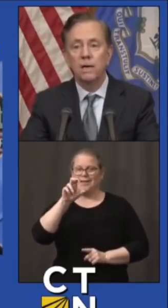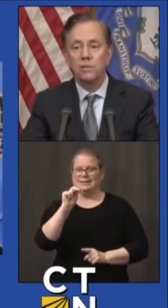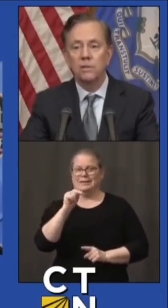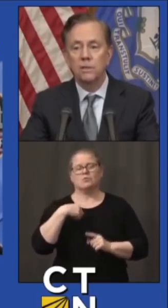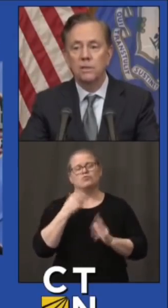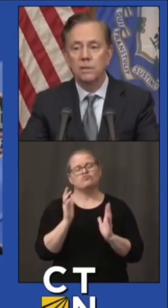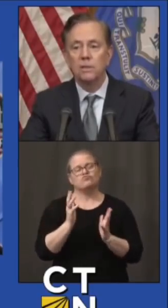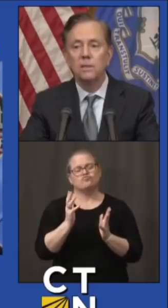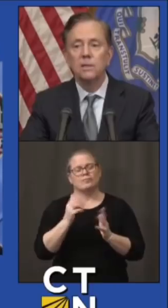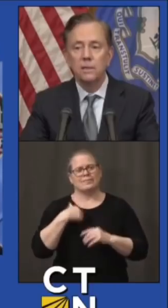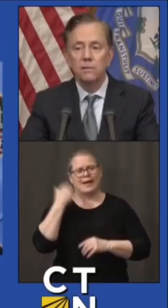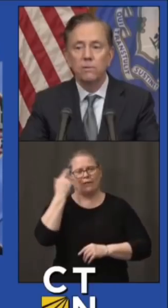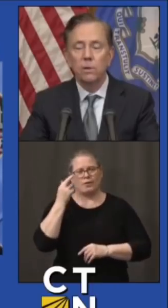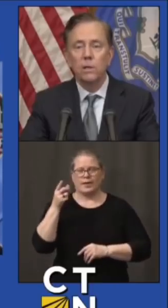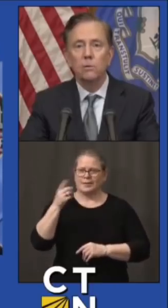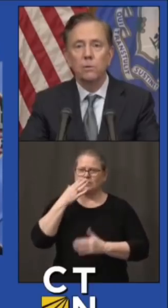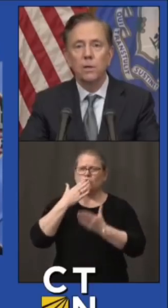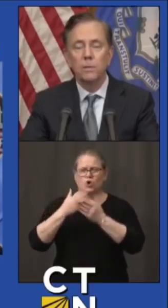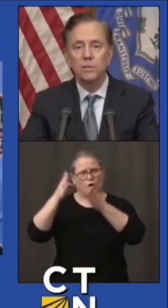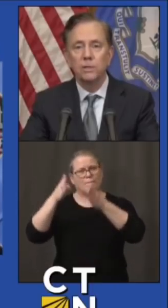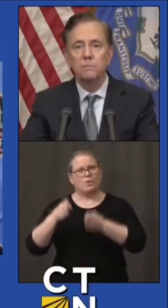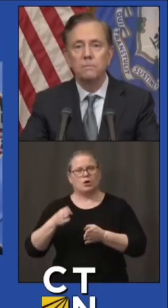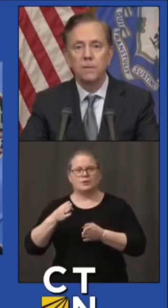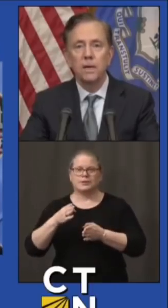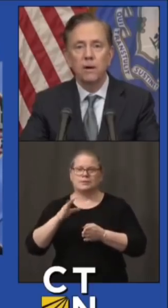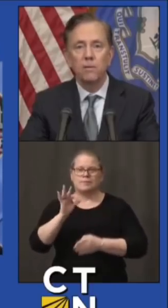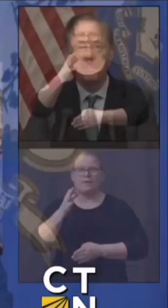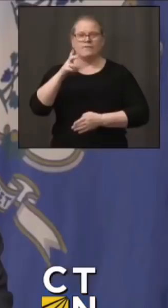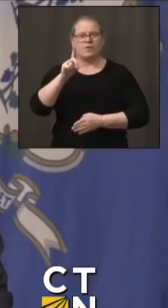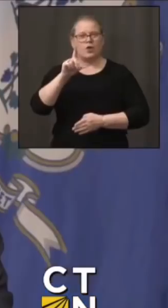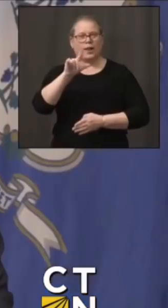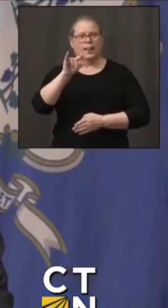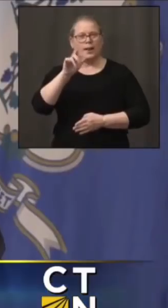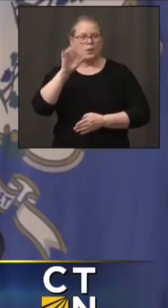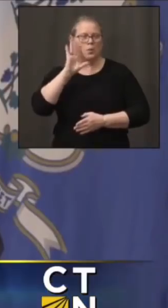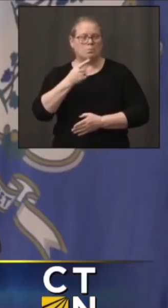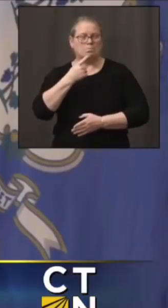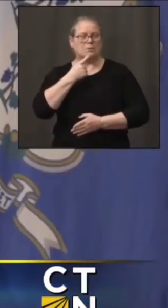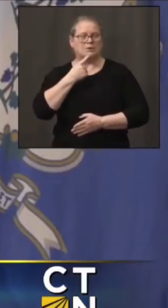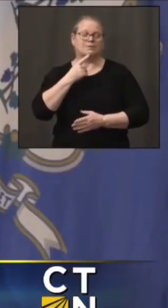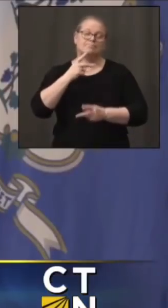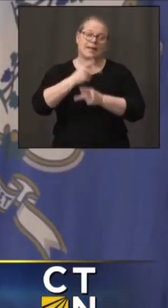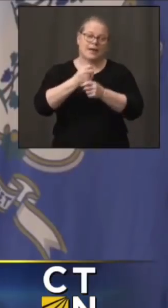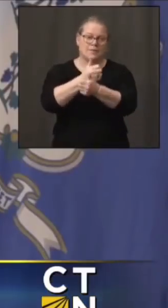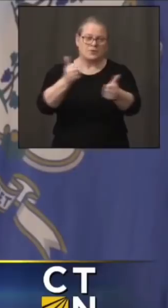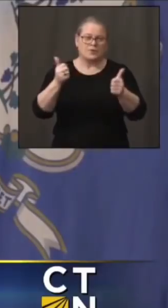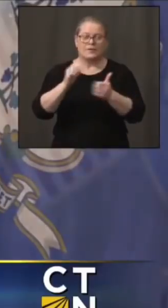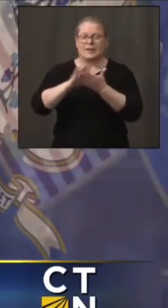people's lives. And Floyd Little, we're going to miss you. Take care, everybody. Nice to see you, Rosa.